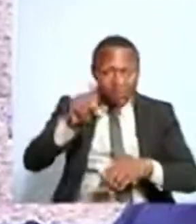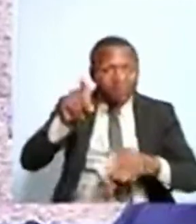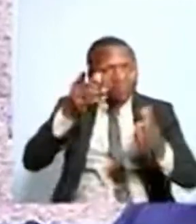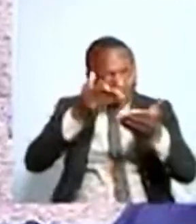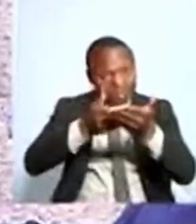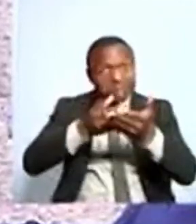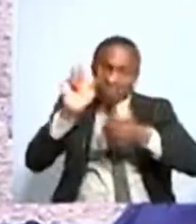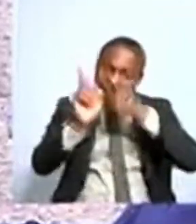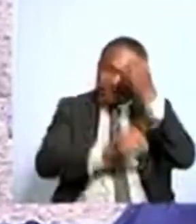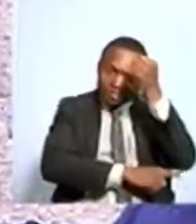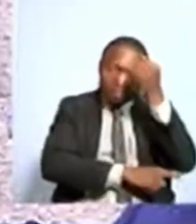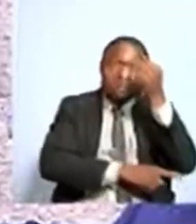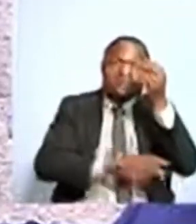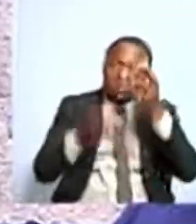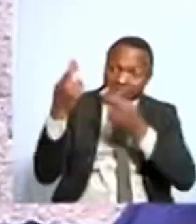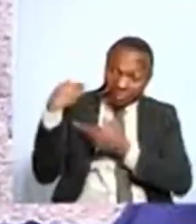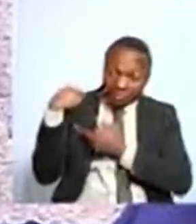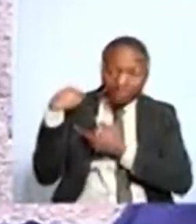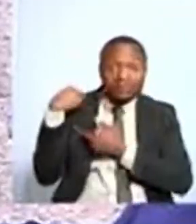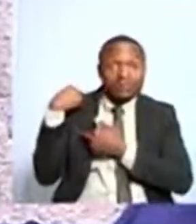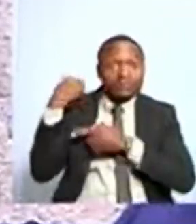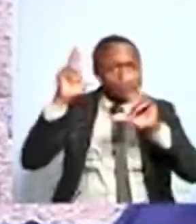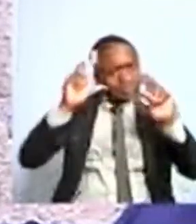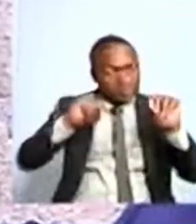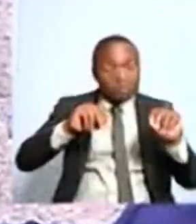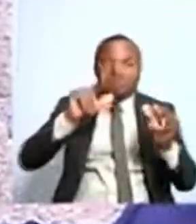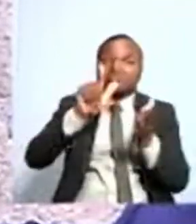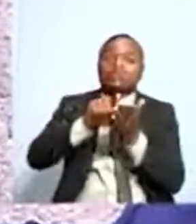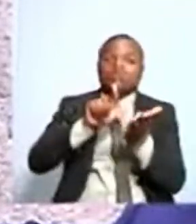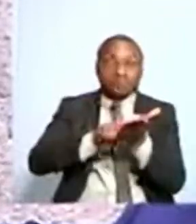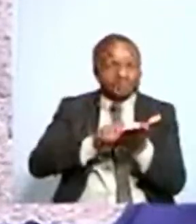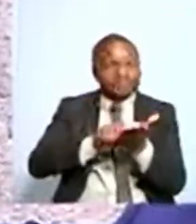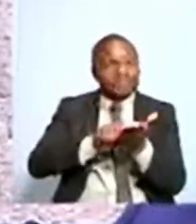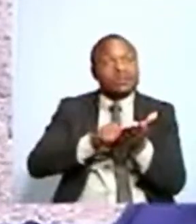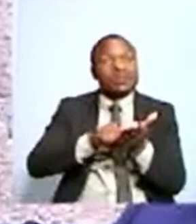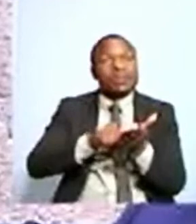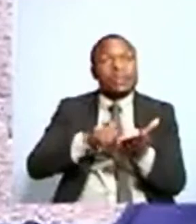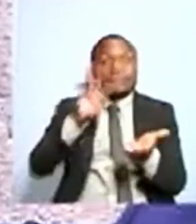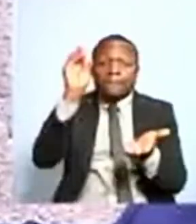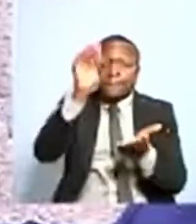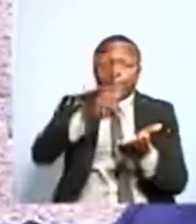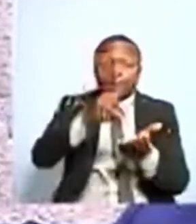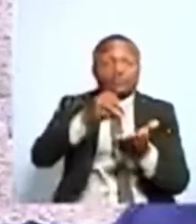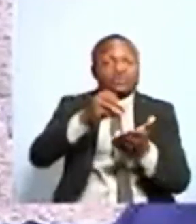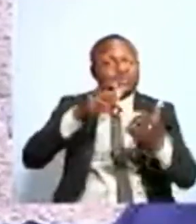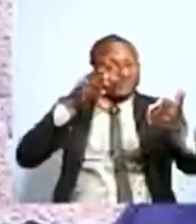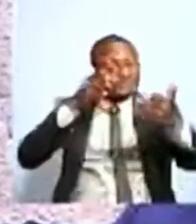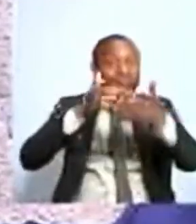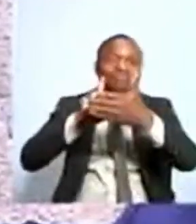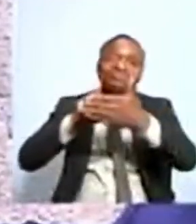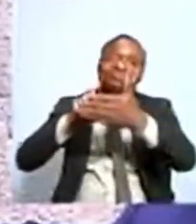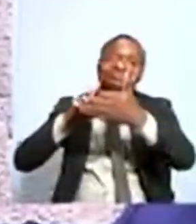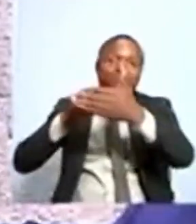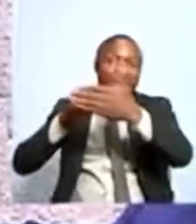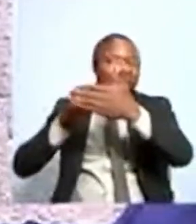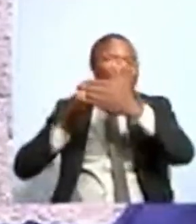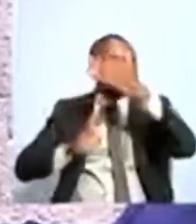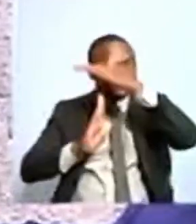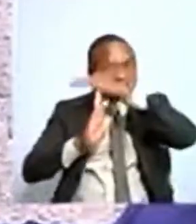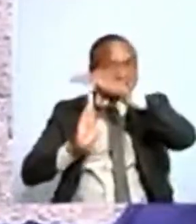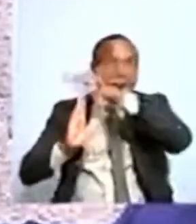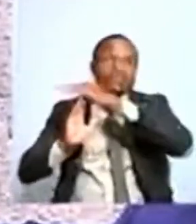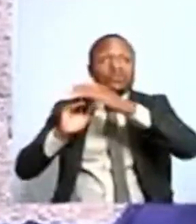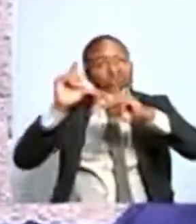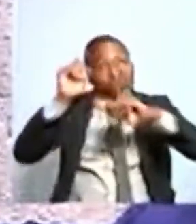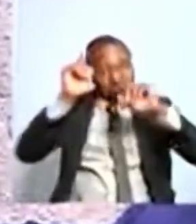prosecutorial responsibilities, because there is no law that was placing any boundaries between what they can and what they cannot